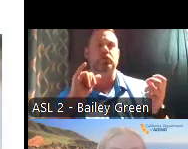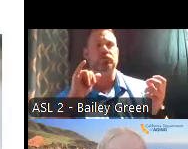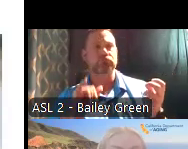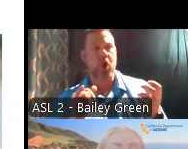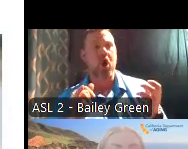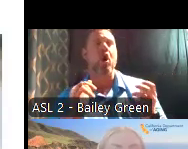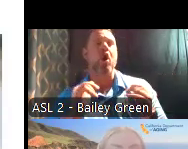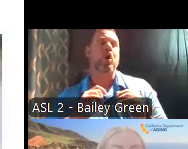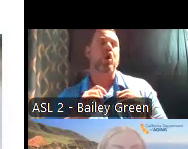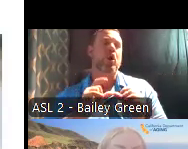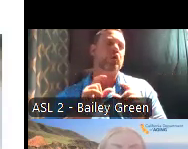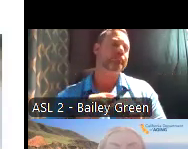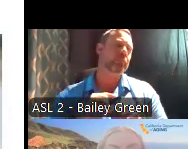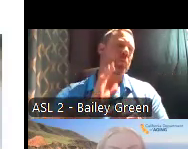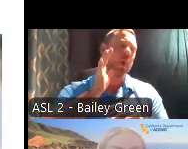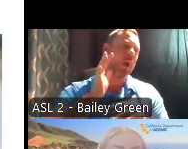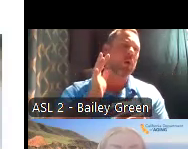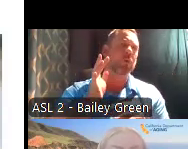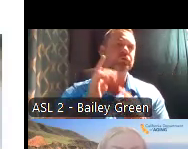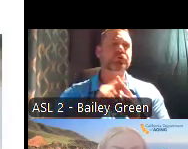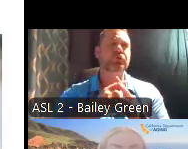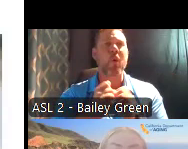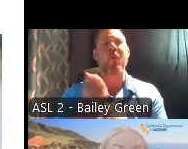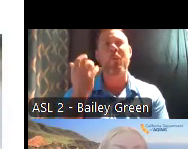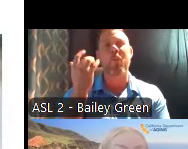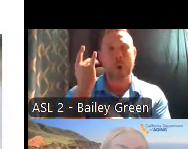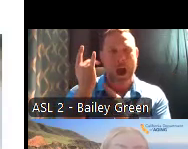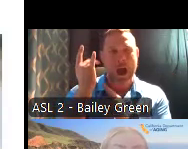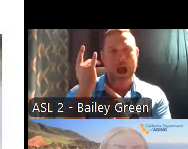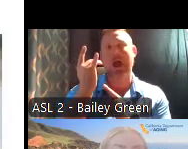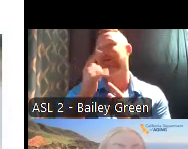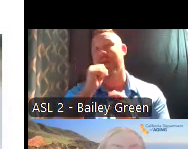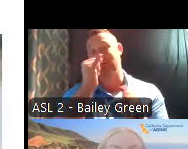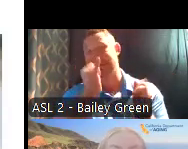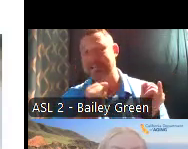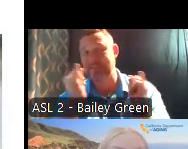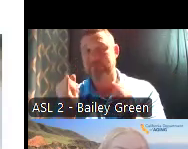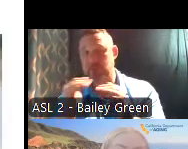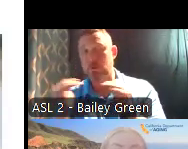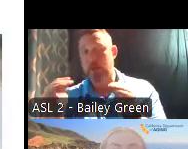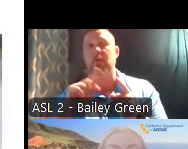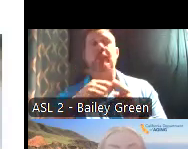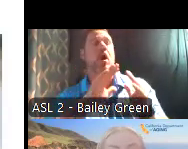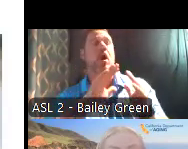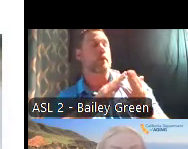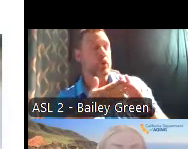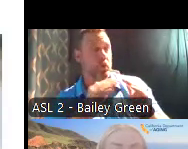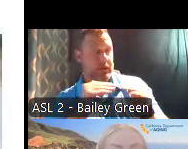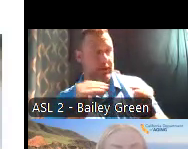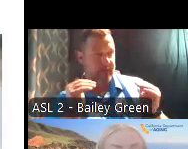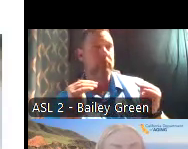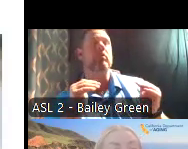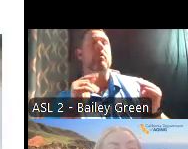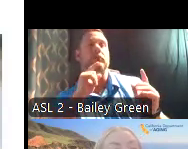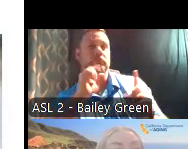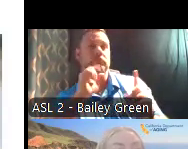do this work, why it makes a difference not only at an individual level, but a community level, a population